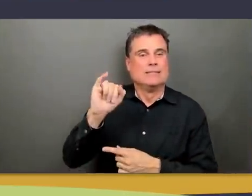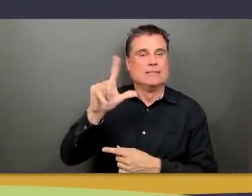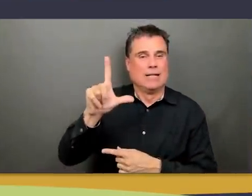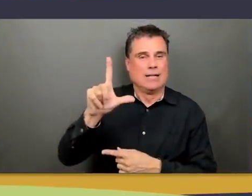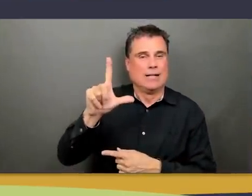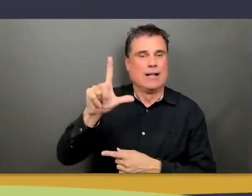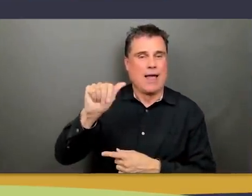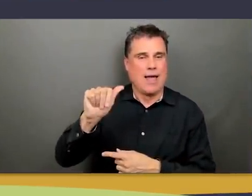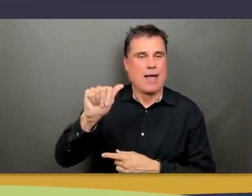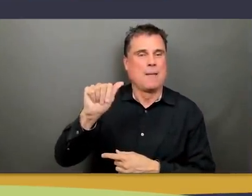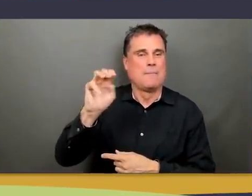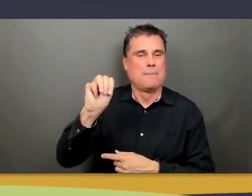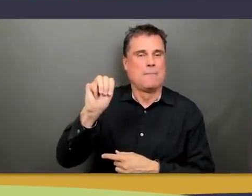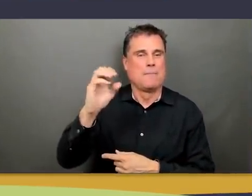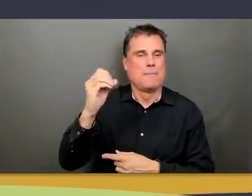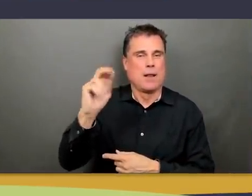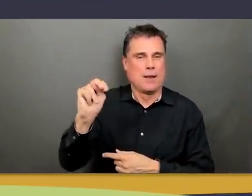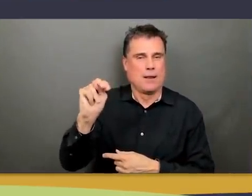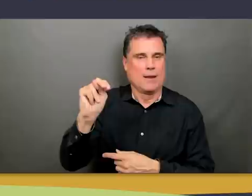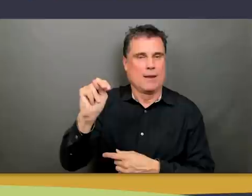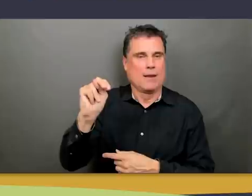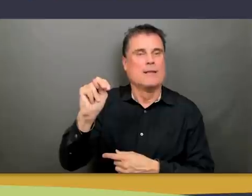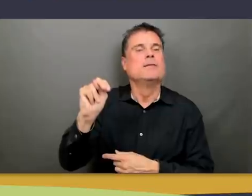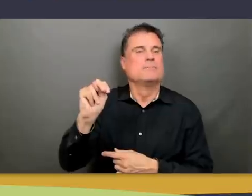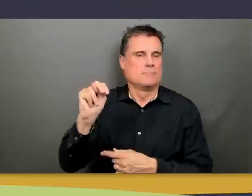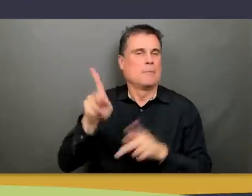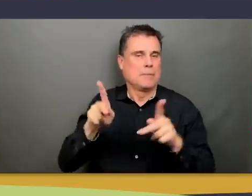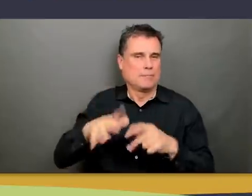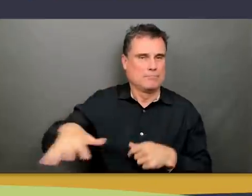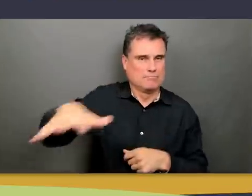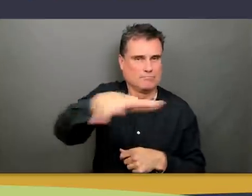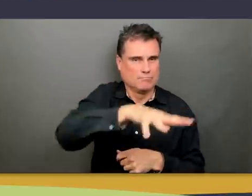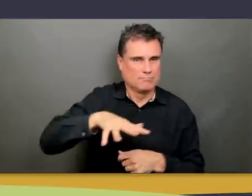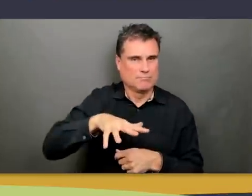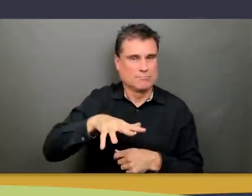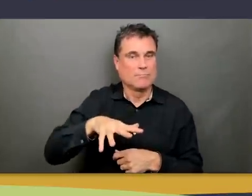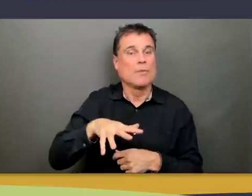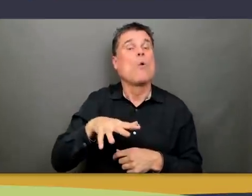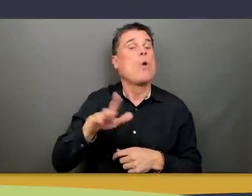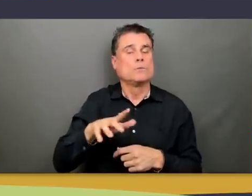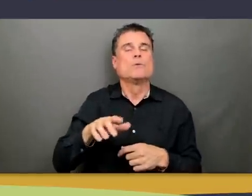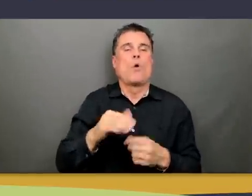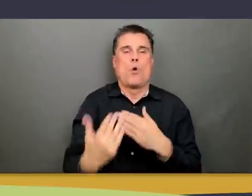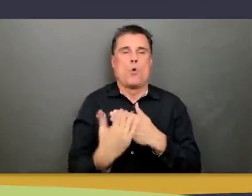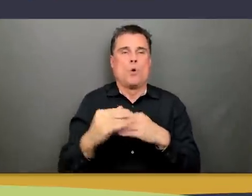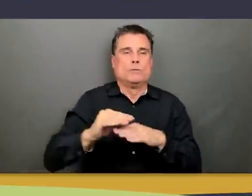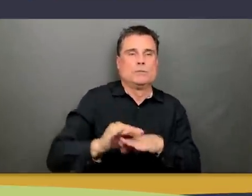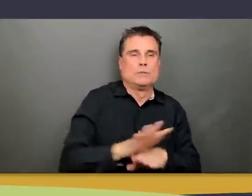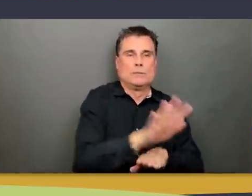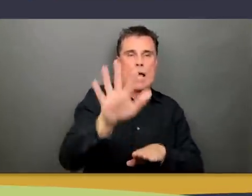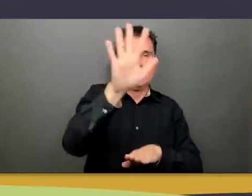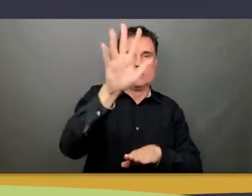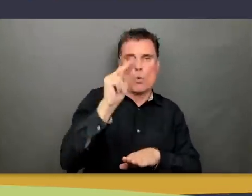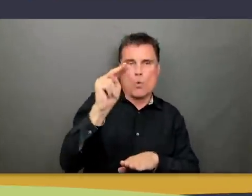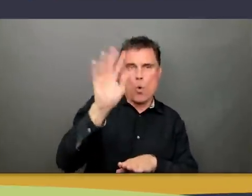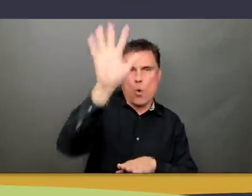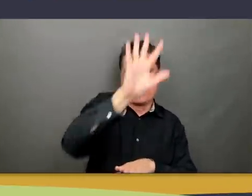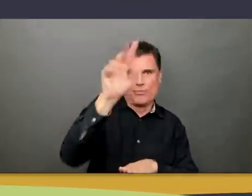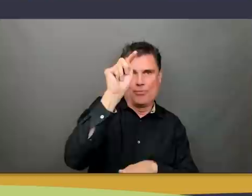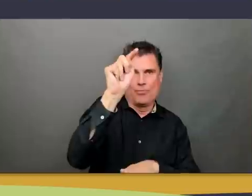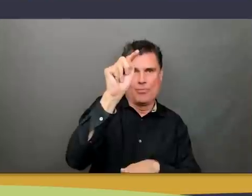is the furthest north of all the Coast Salish territory. And I'm currently residing here in